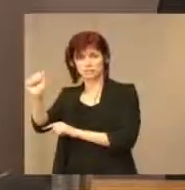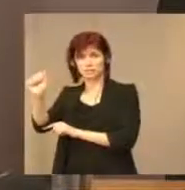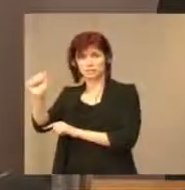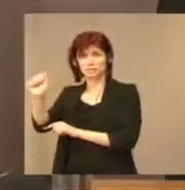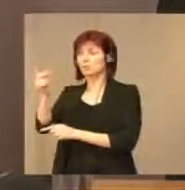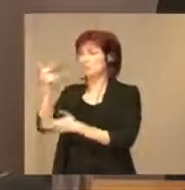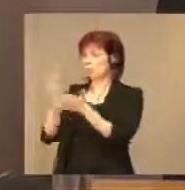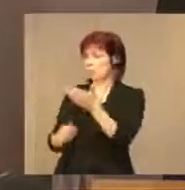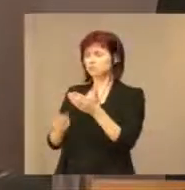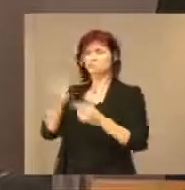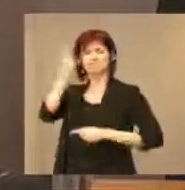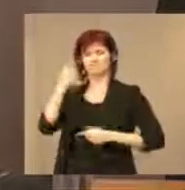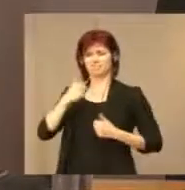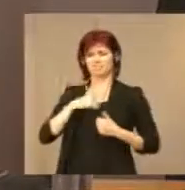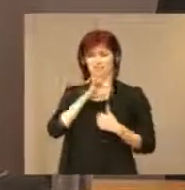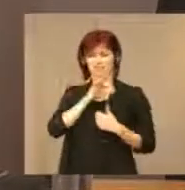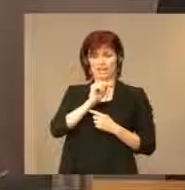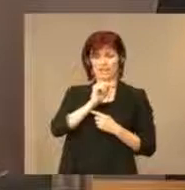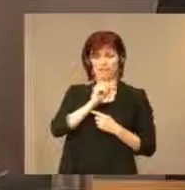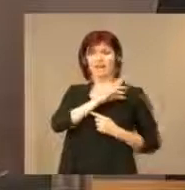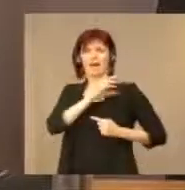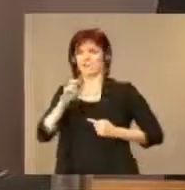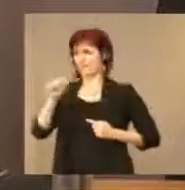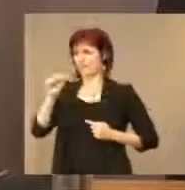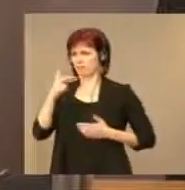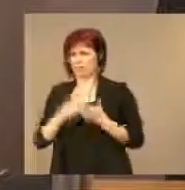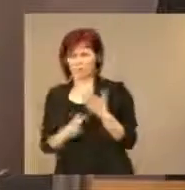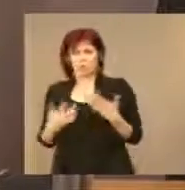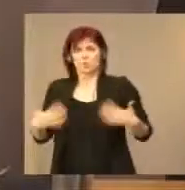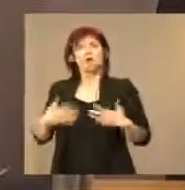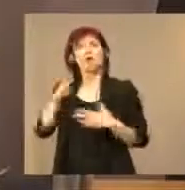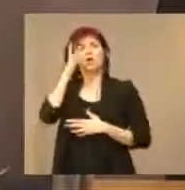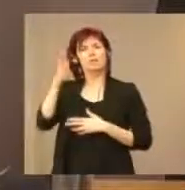both being First Nation and being disabled? And that's for Doreen.